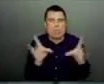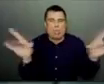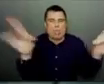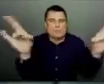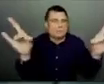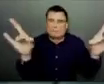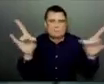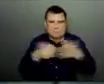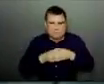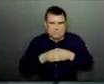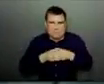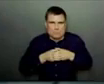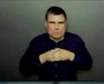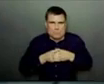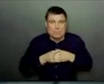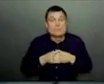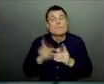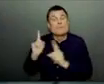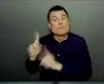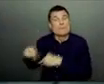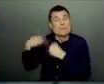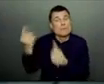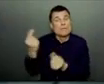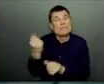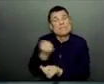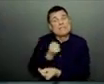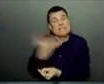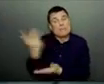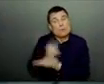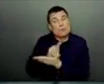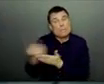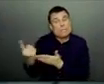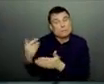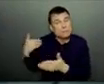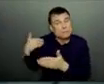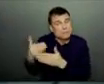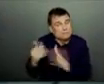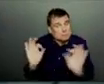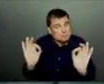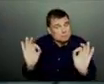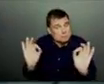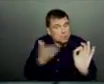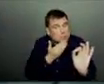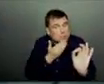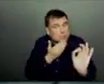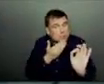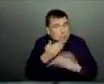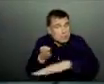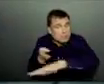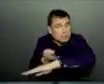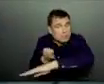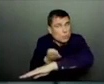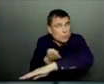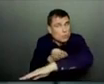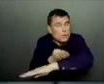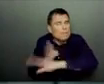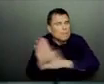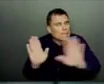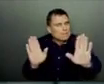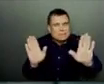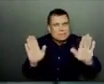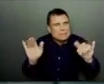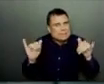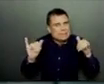the last few weeks. Although the increase today reminds us that we are still in a very precarious situation.